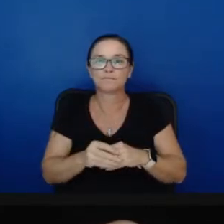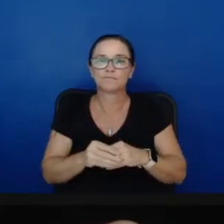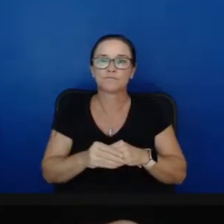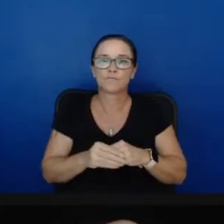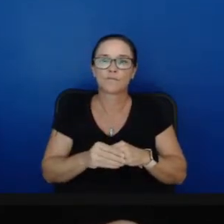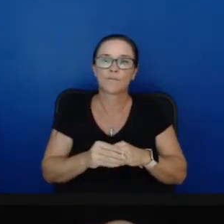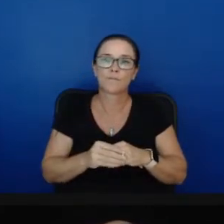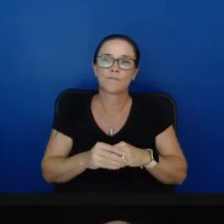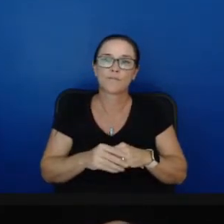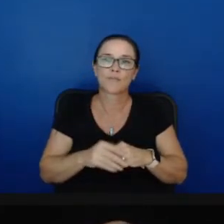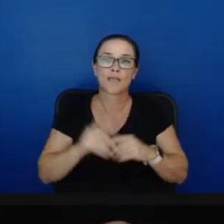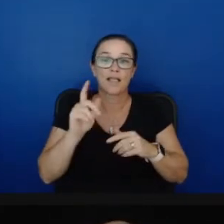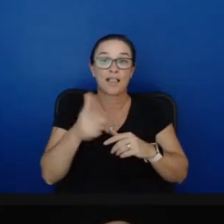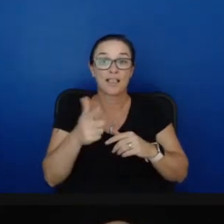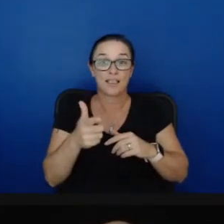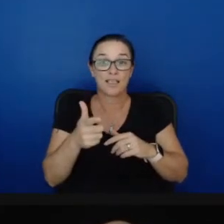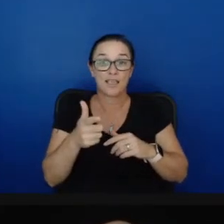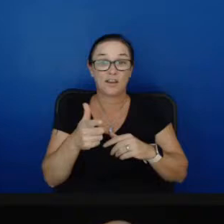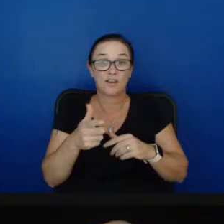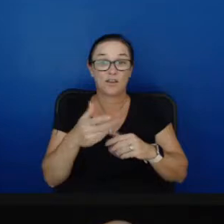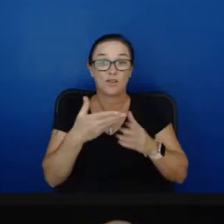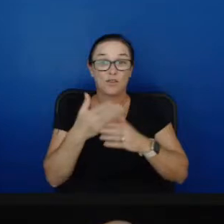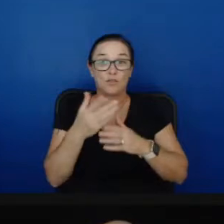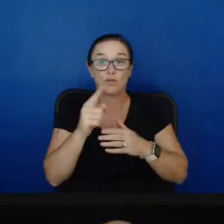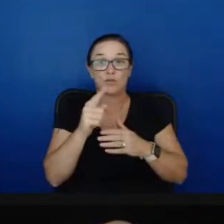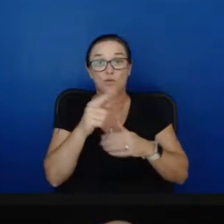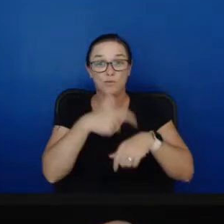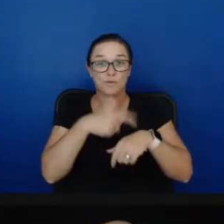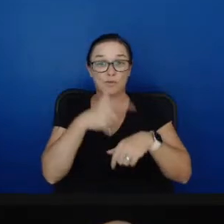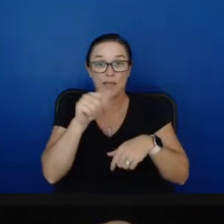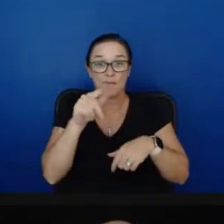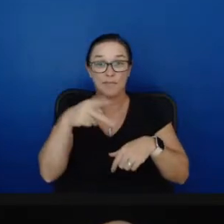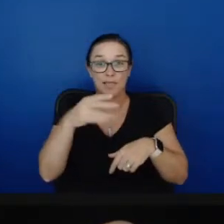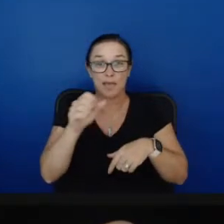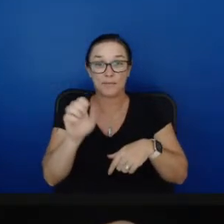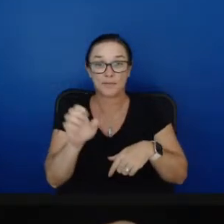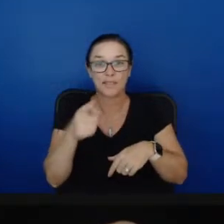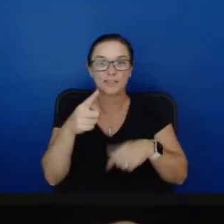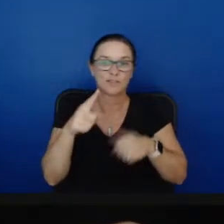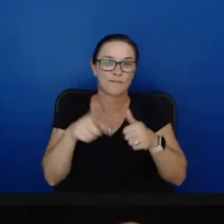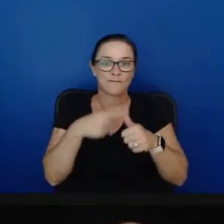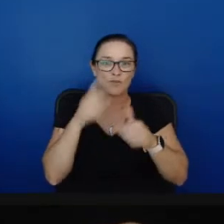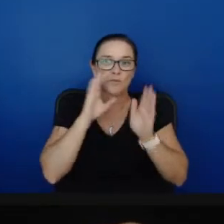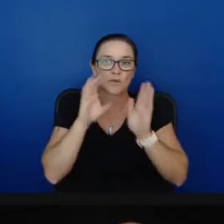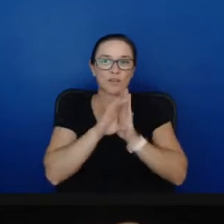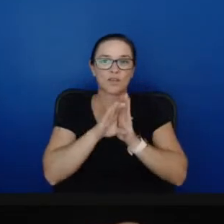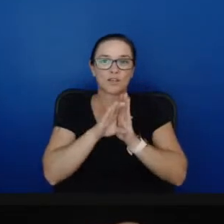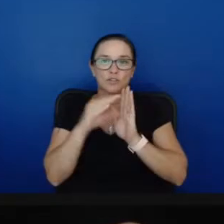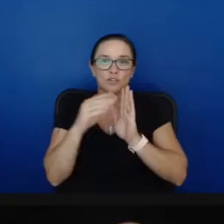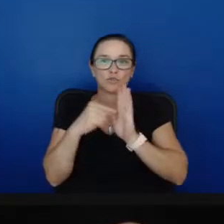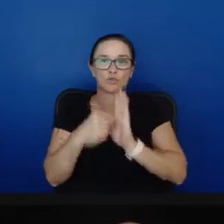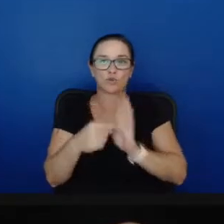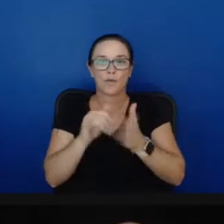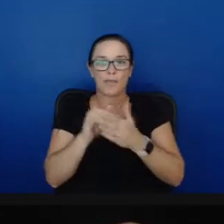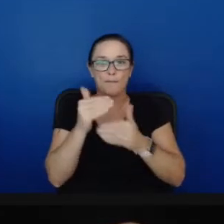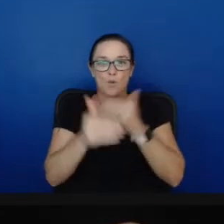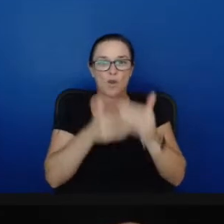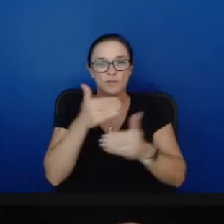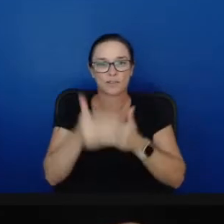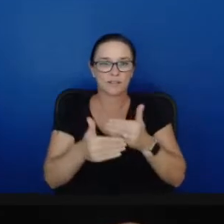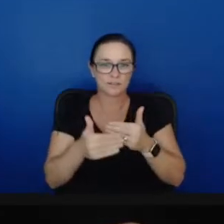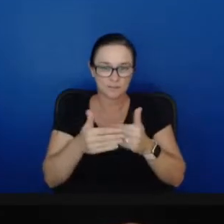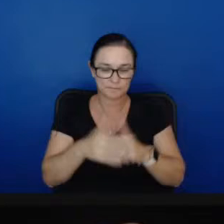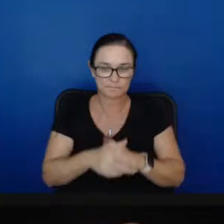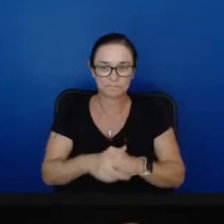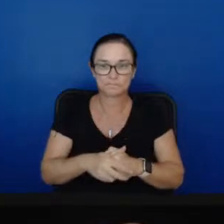And this was later to be documented through time lapse, but these were the first photographs documenting that process that would lead to that work.